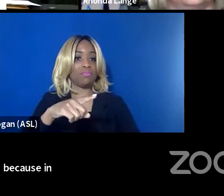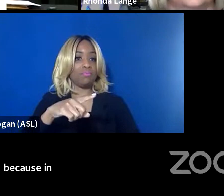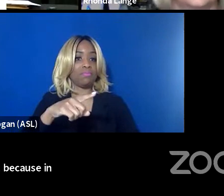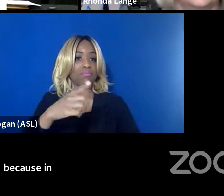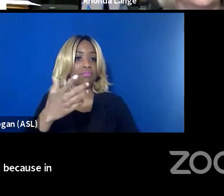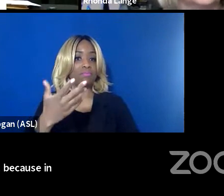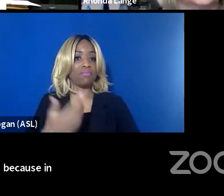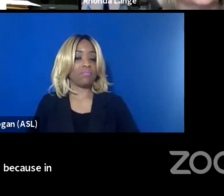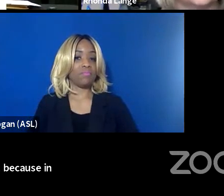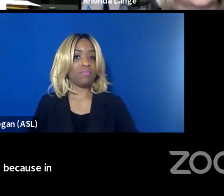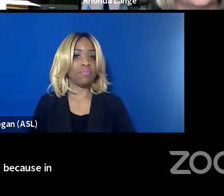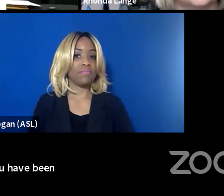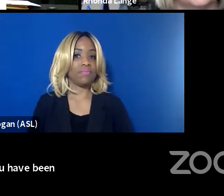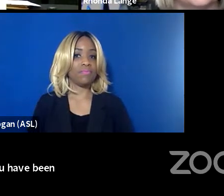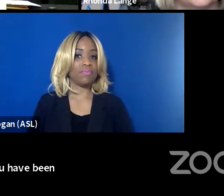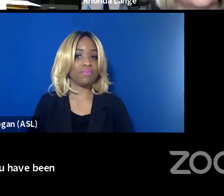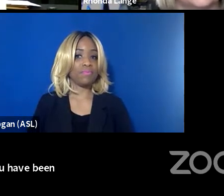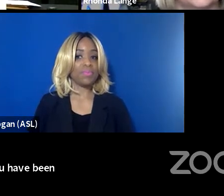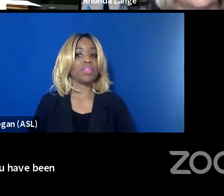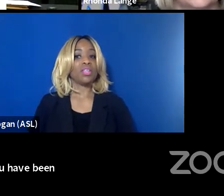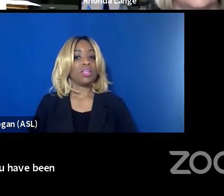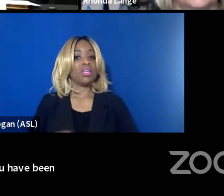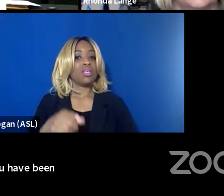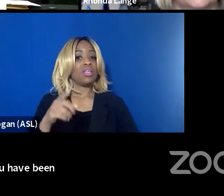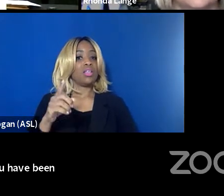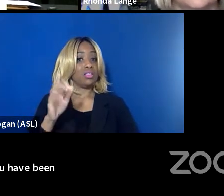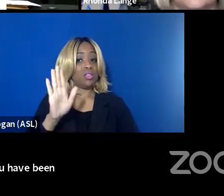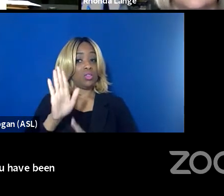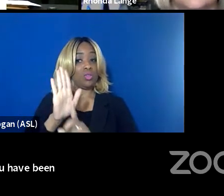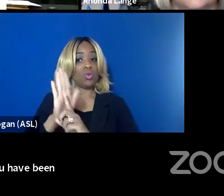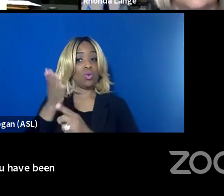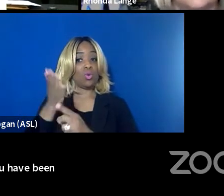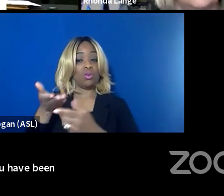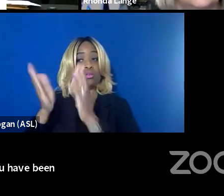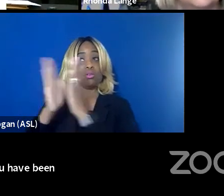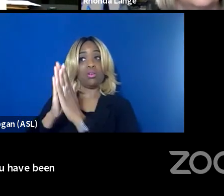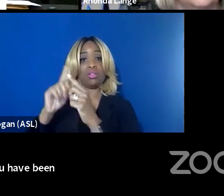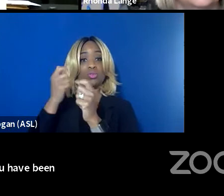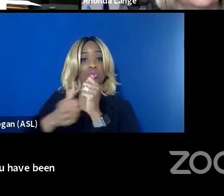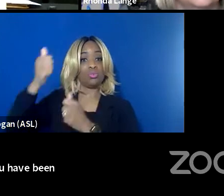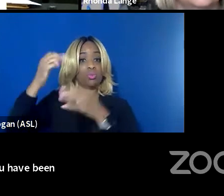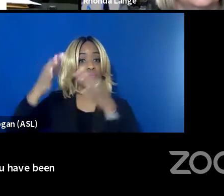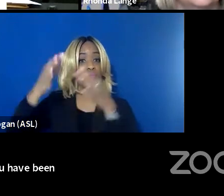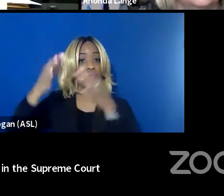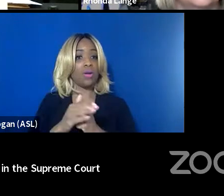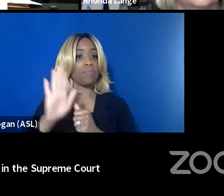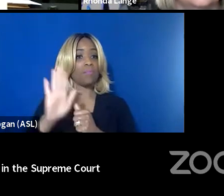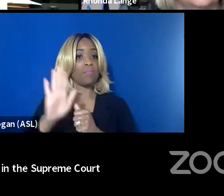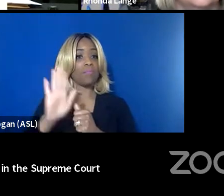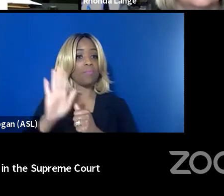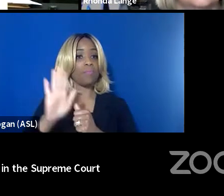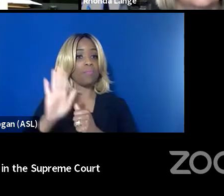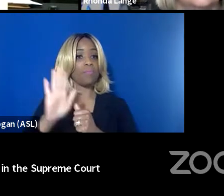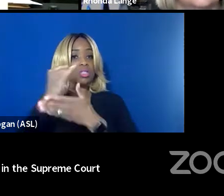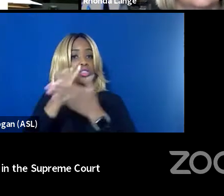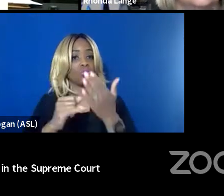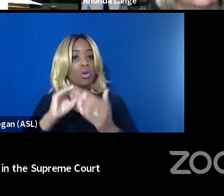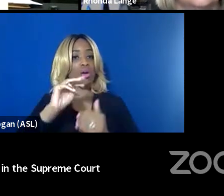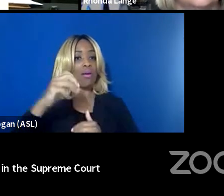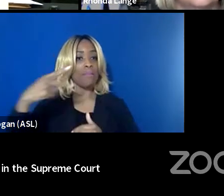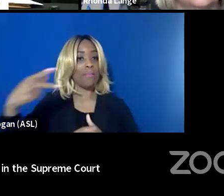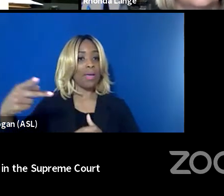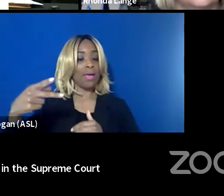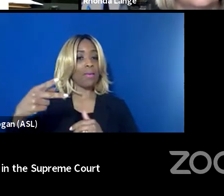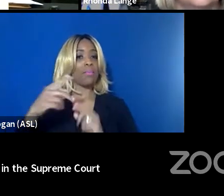shaken. And as your petition in the Supreme Court says, that you have the ability to draw maps and lawful plans pursuant to